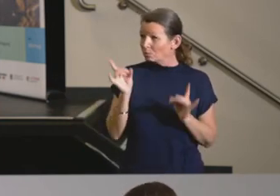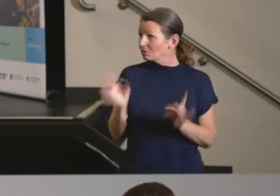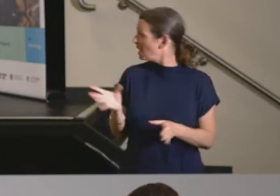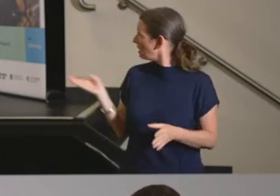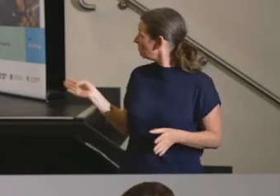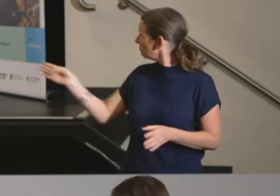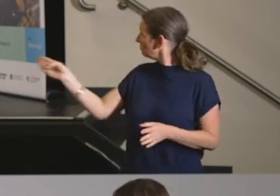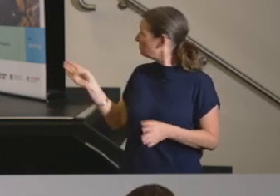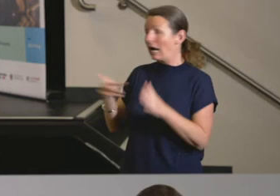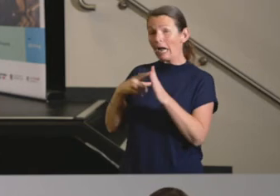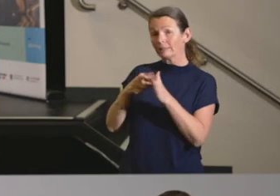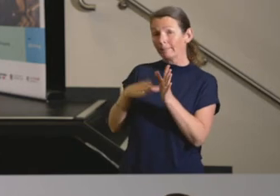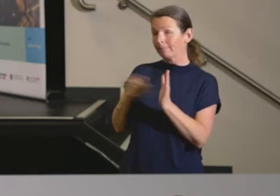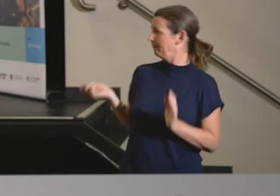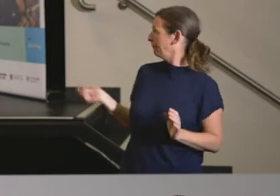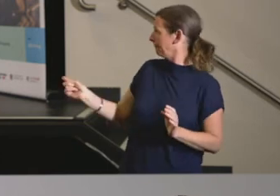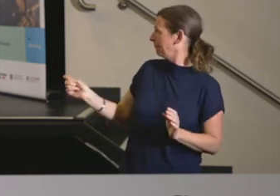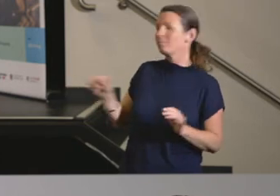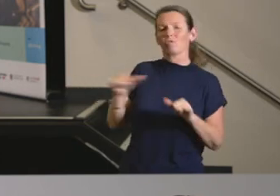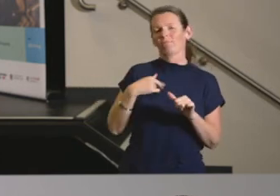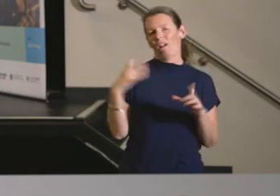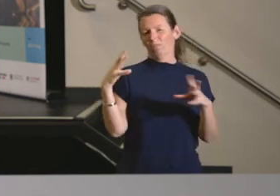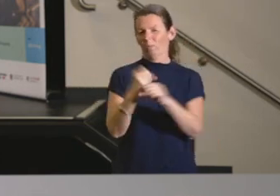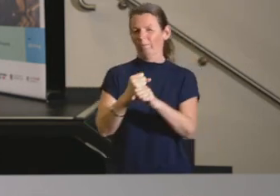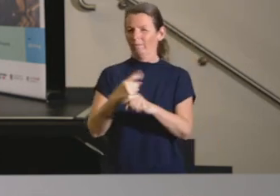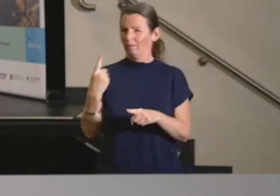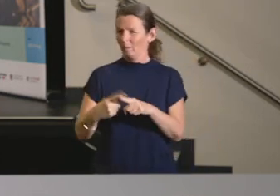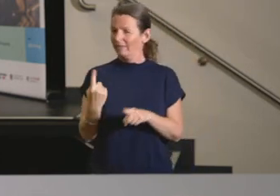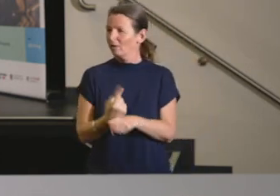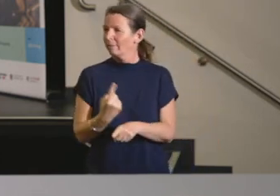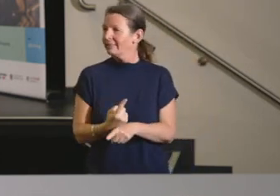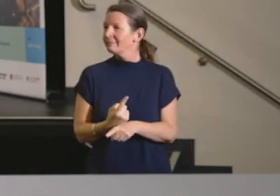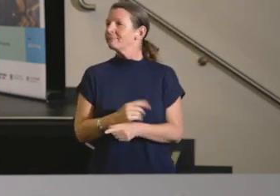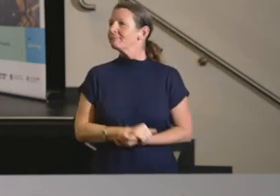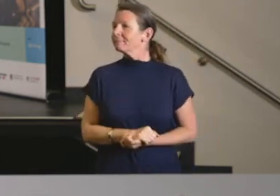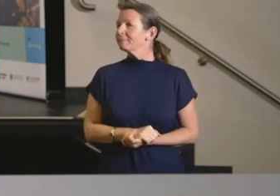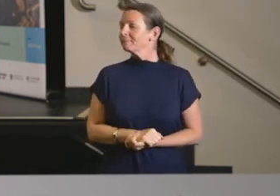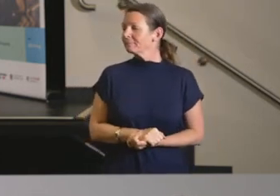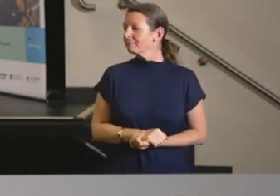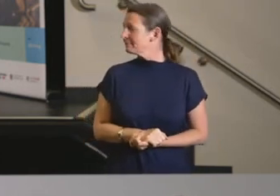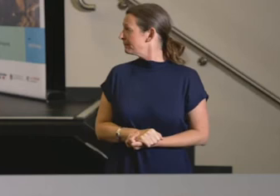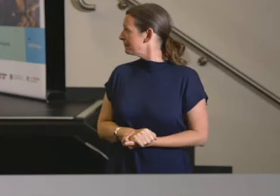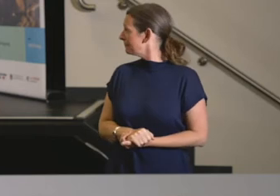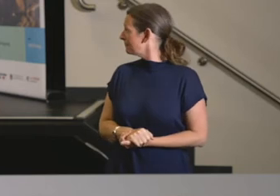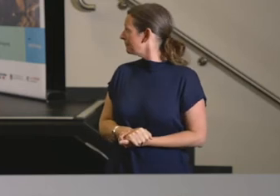with Adam? Yeah, I mean, I can respond very quickly, I think, to the comment by the person in the cool denim